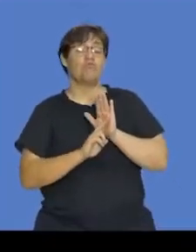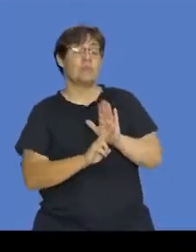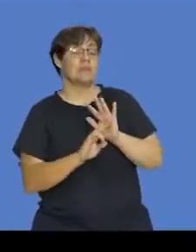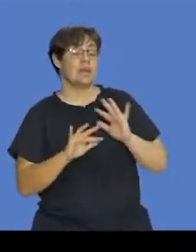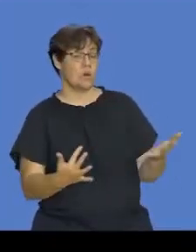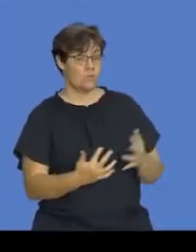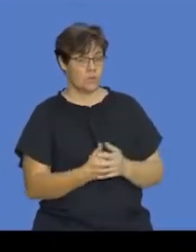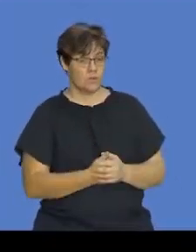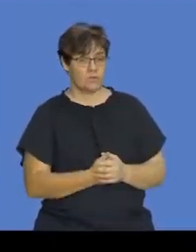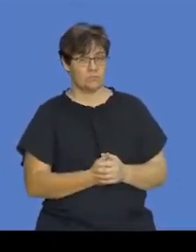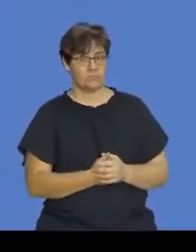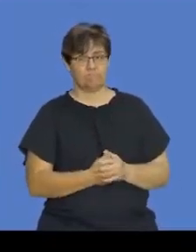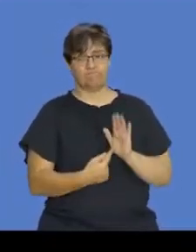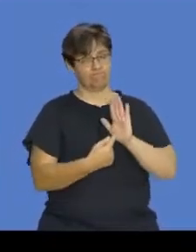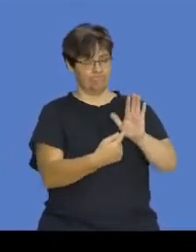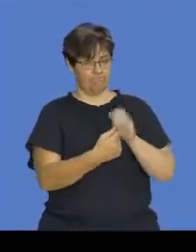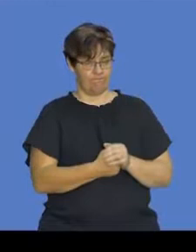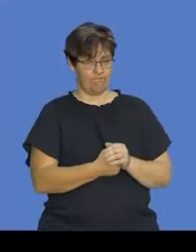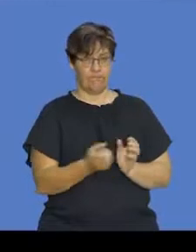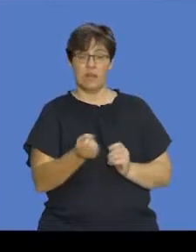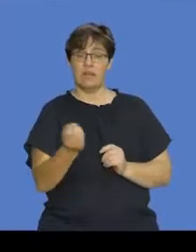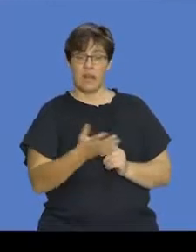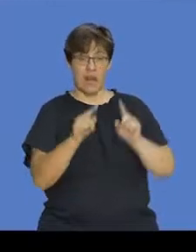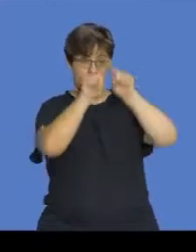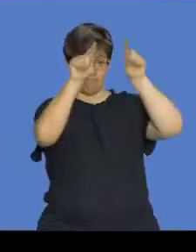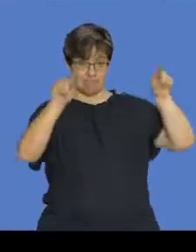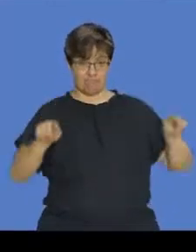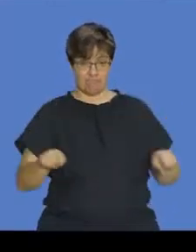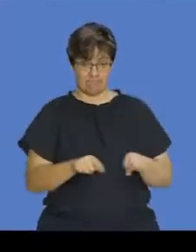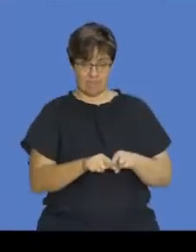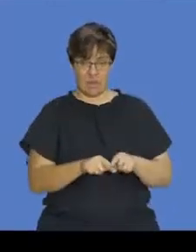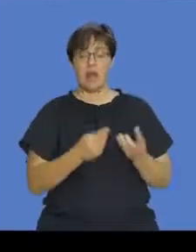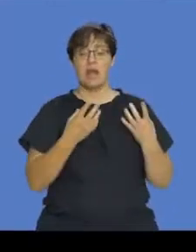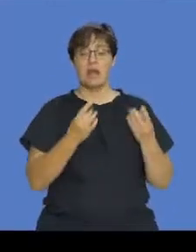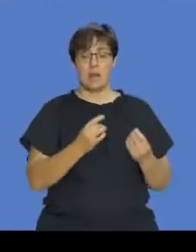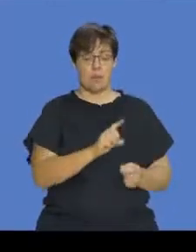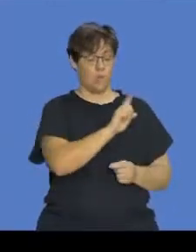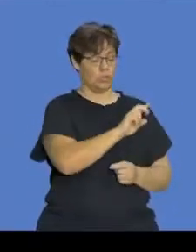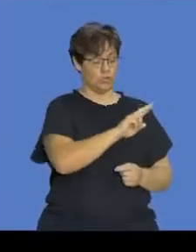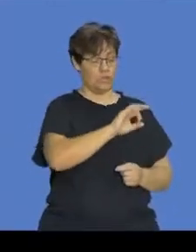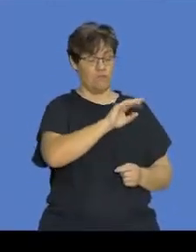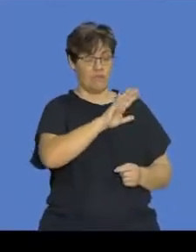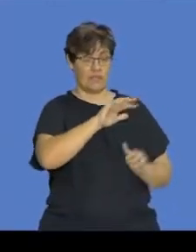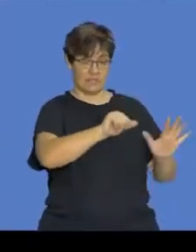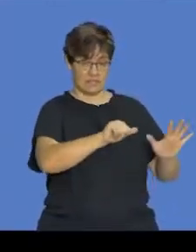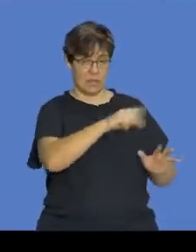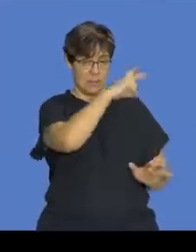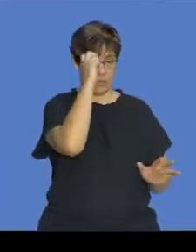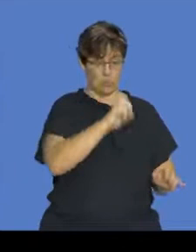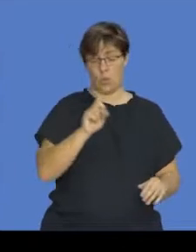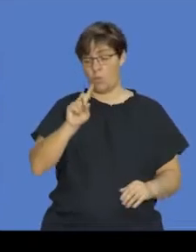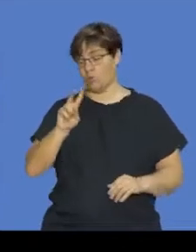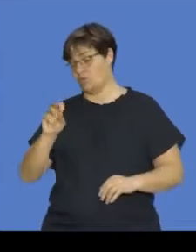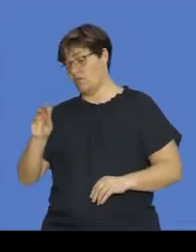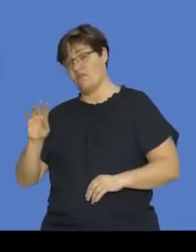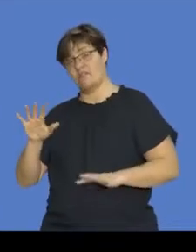that like this. In our diagram, we can see we've got numbers 1 to 6, blue, and 1 to